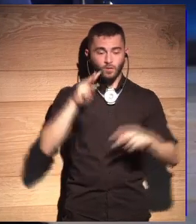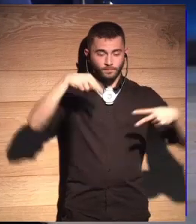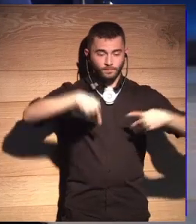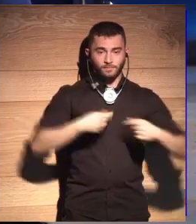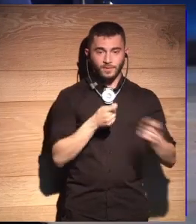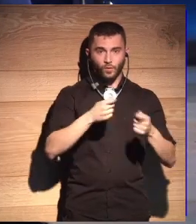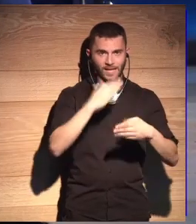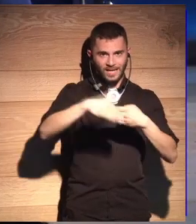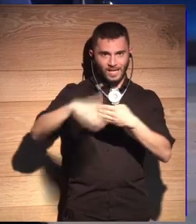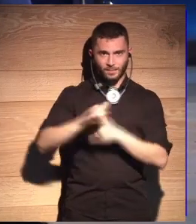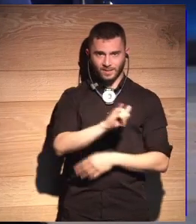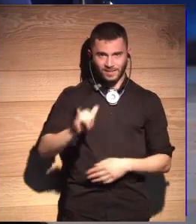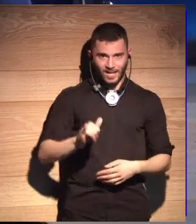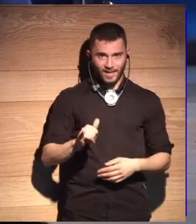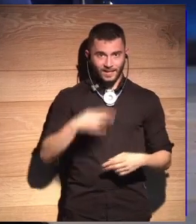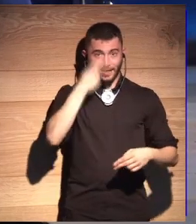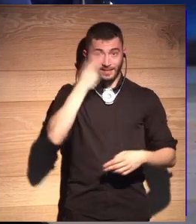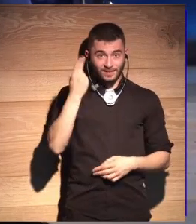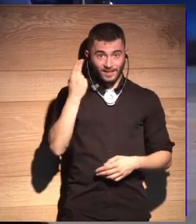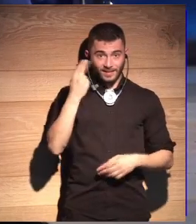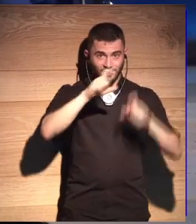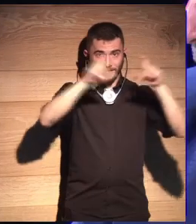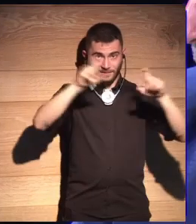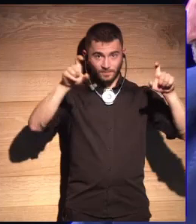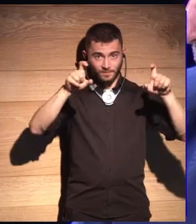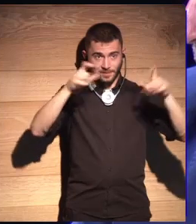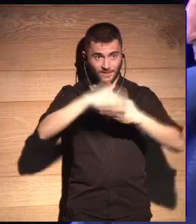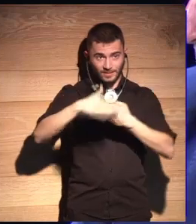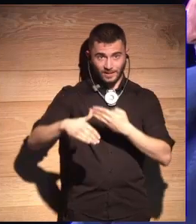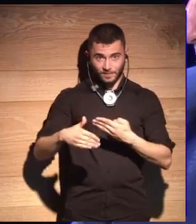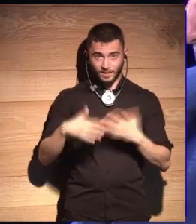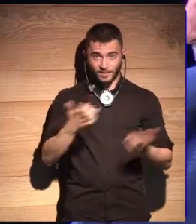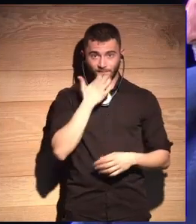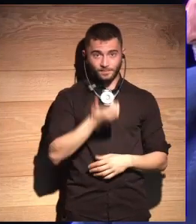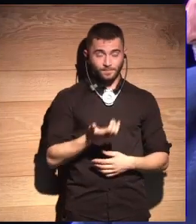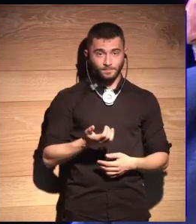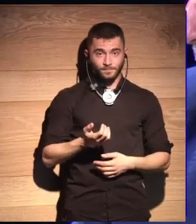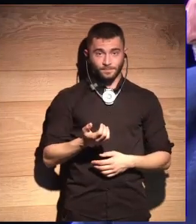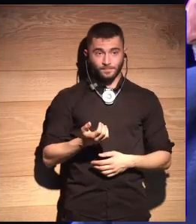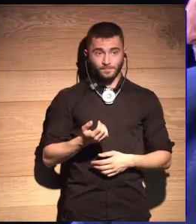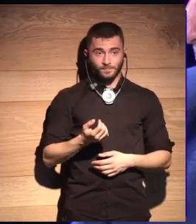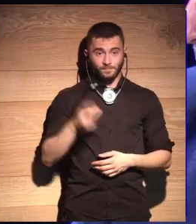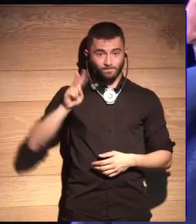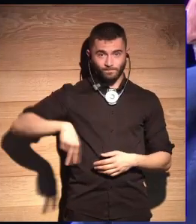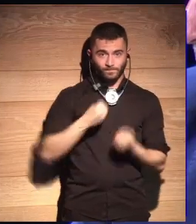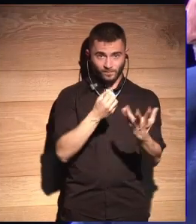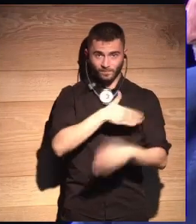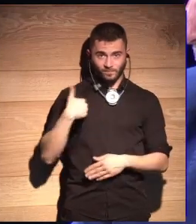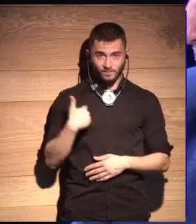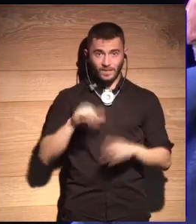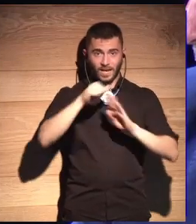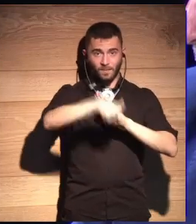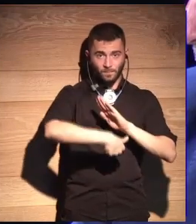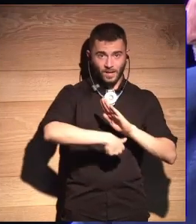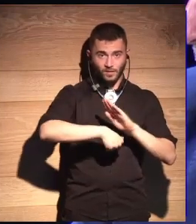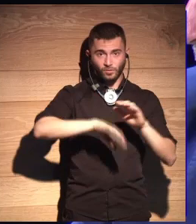implement? Because self-regulation has also its own limits, which are the interests of those corporations. And in the end, we have